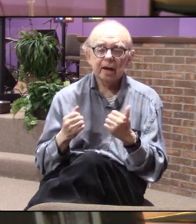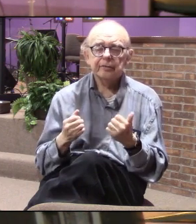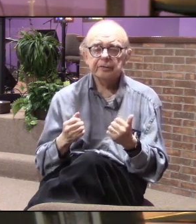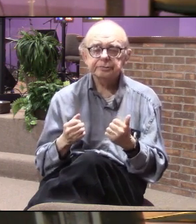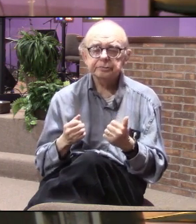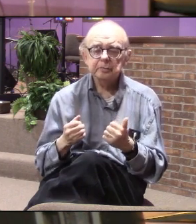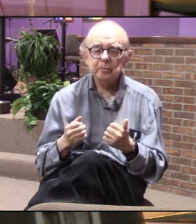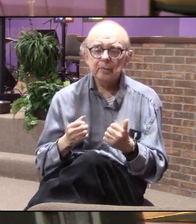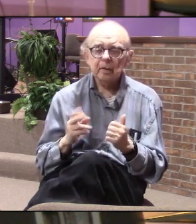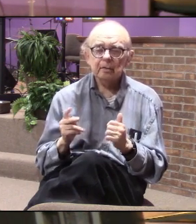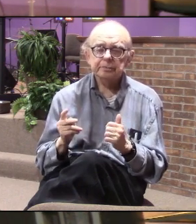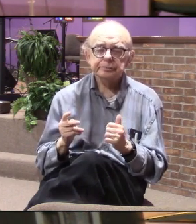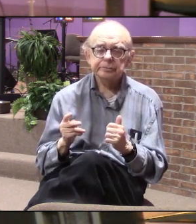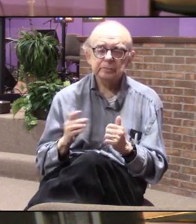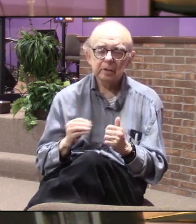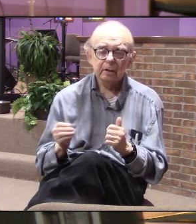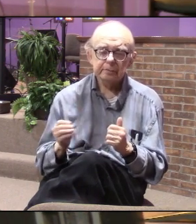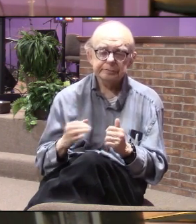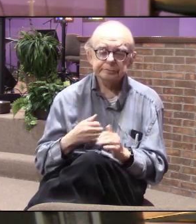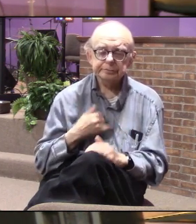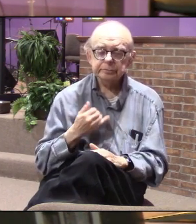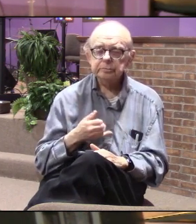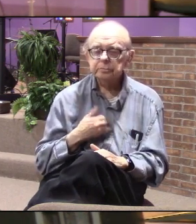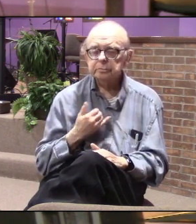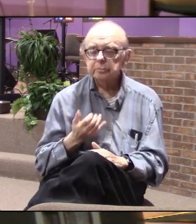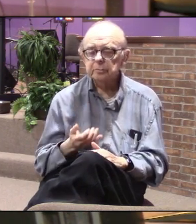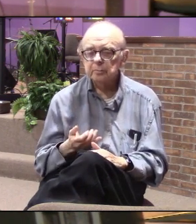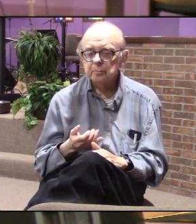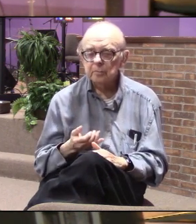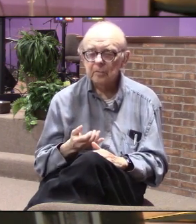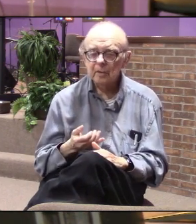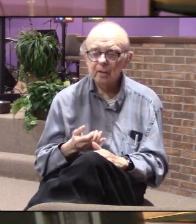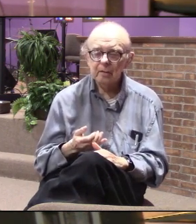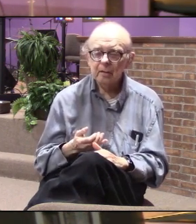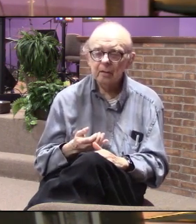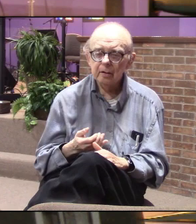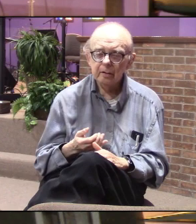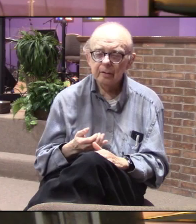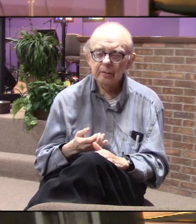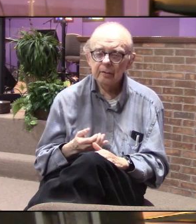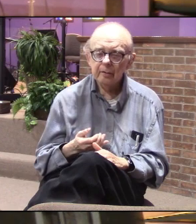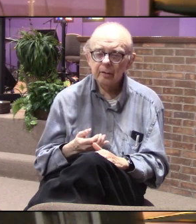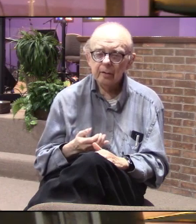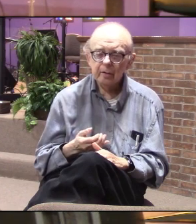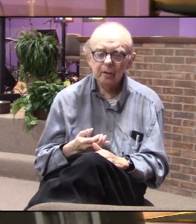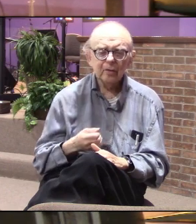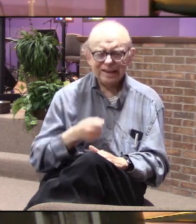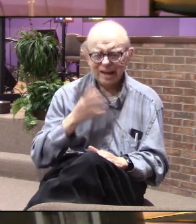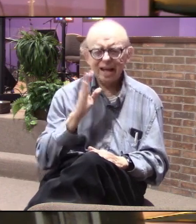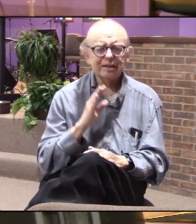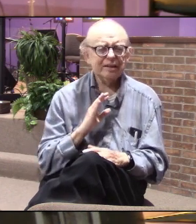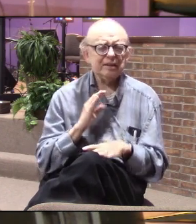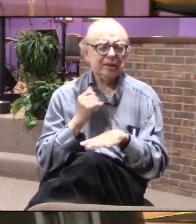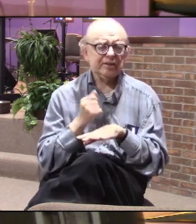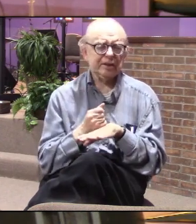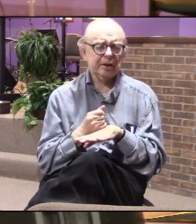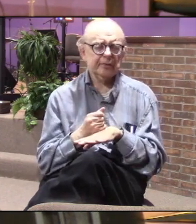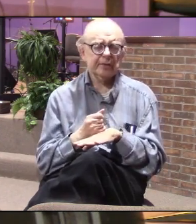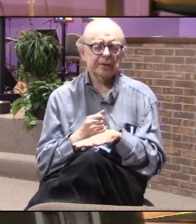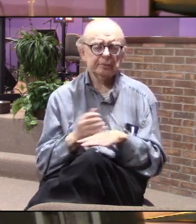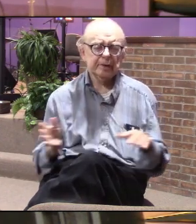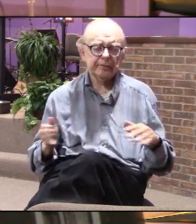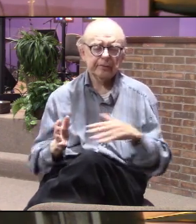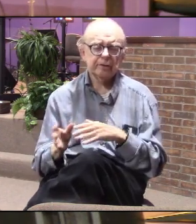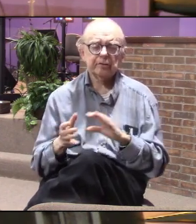okay? And he had arranged for this big fish. And there's a